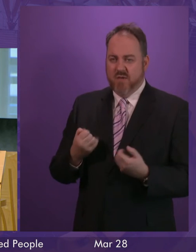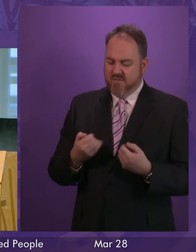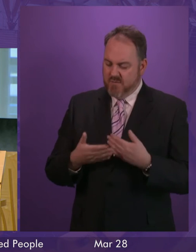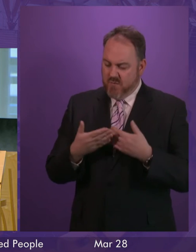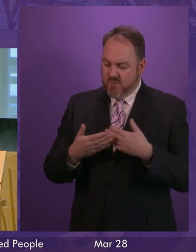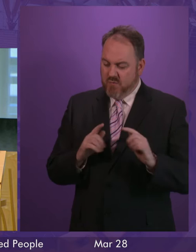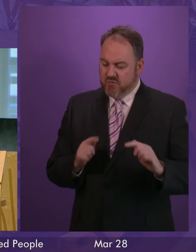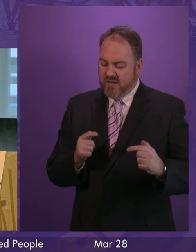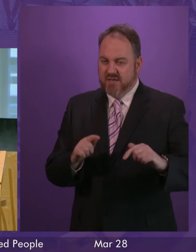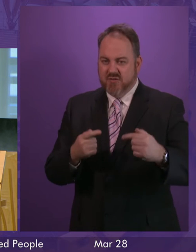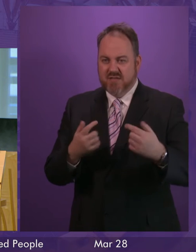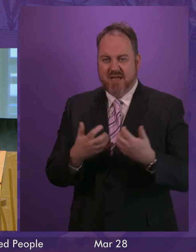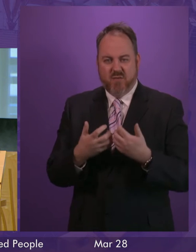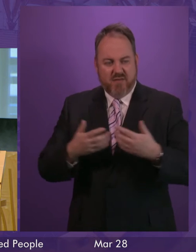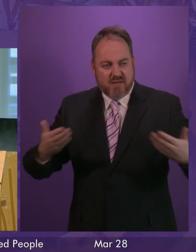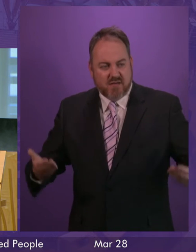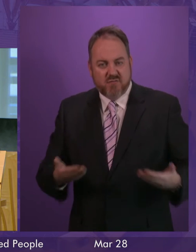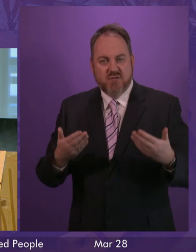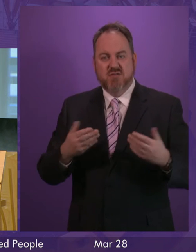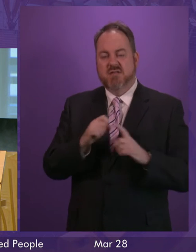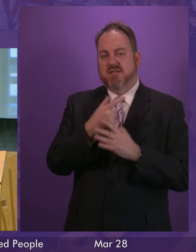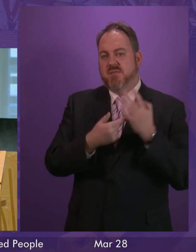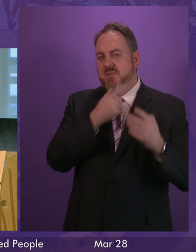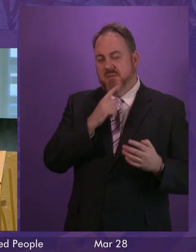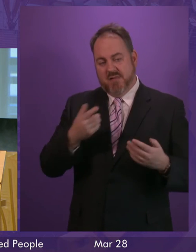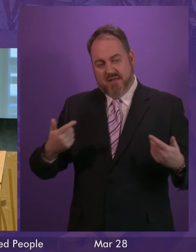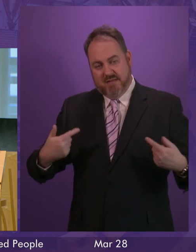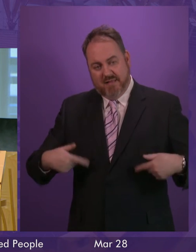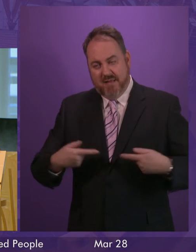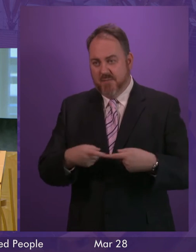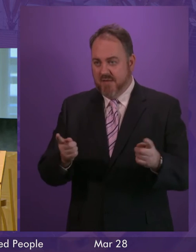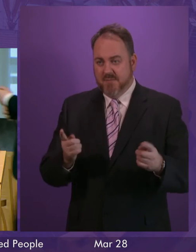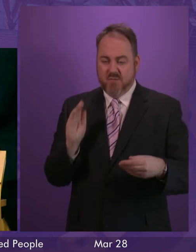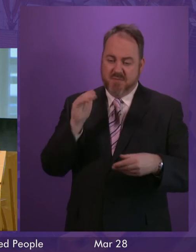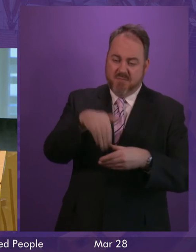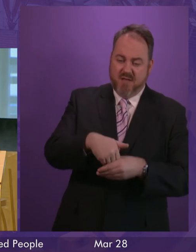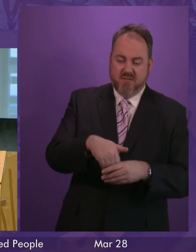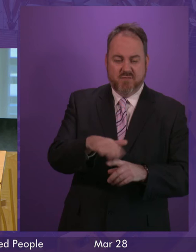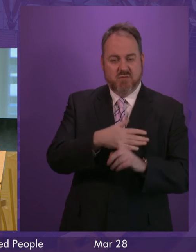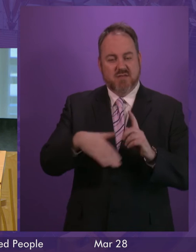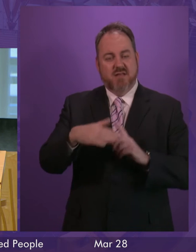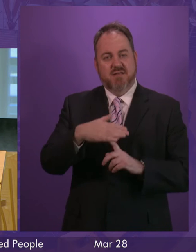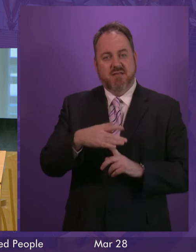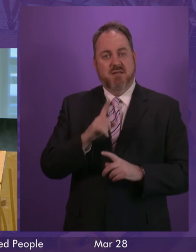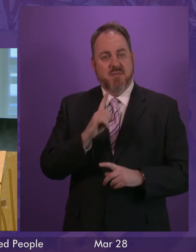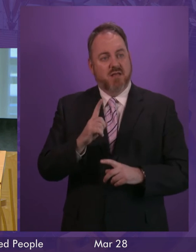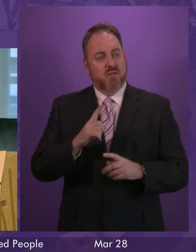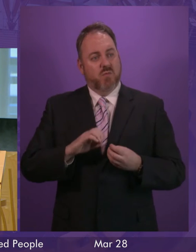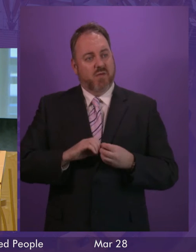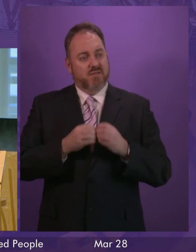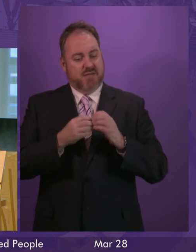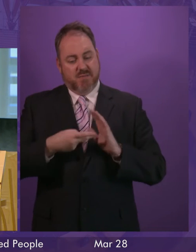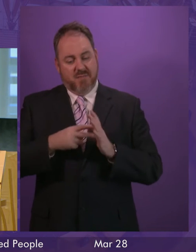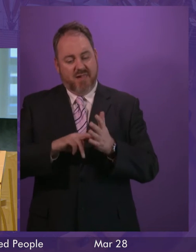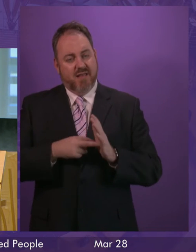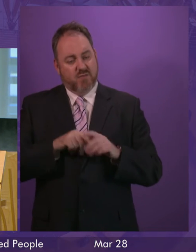have full access to the social, civic and economic life of Scotland's communities. As we stand at the midway point of our delivery plan to 2021 for